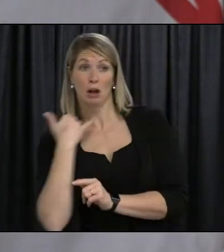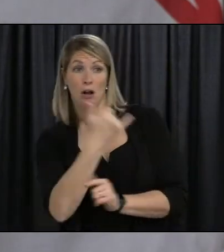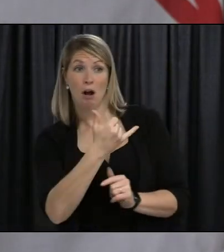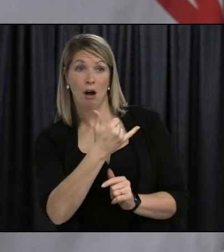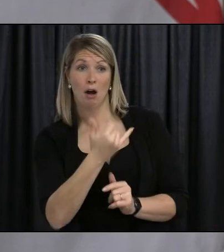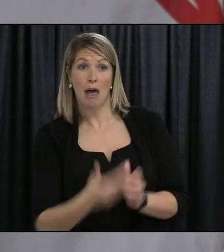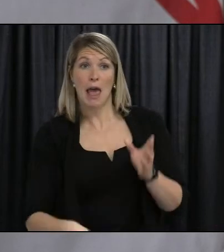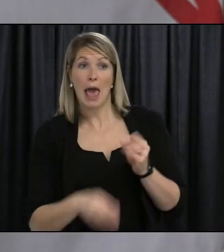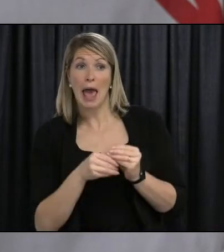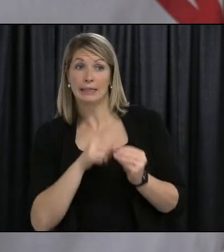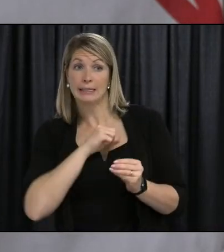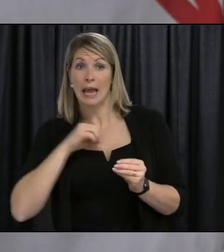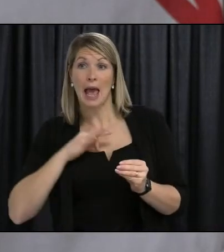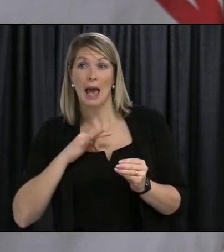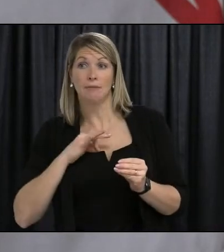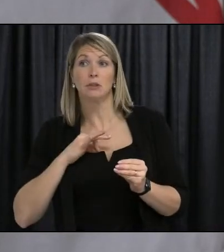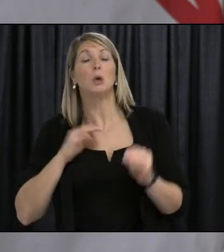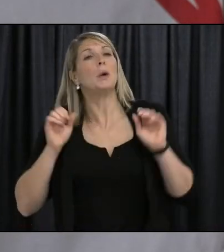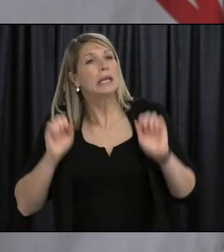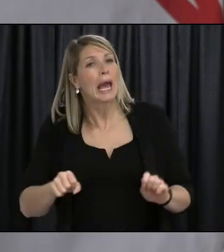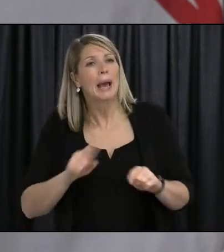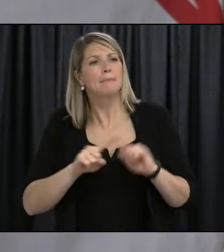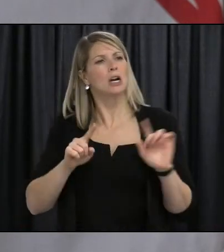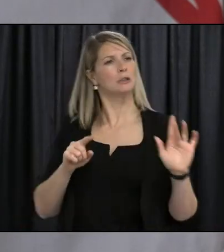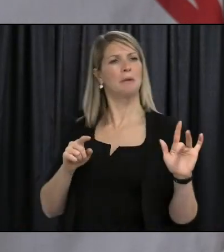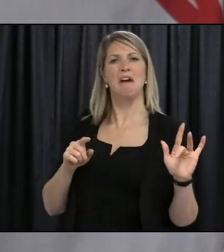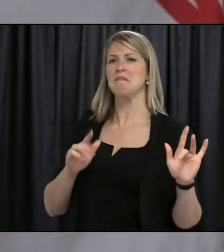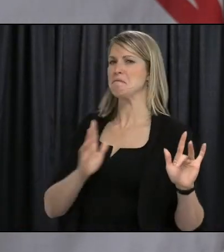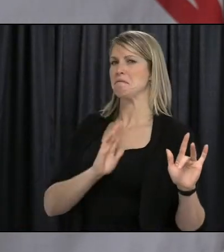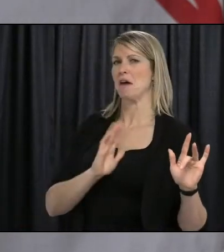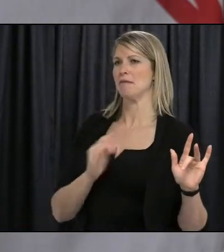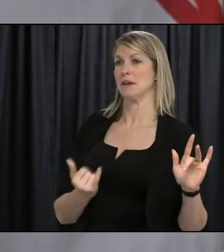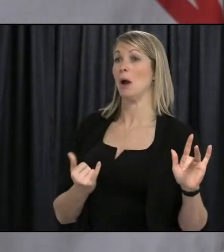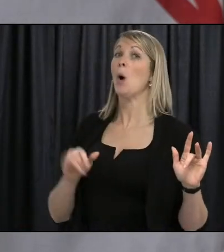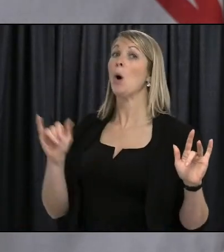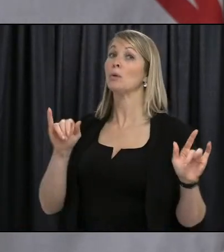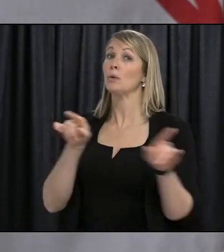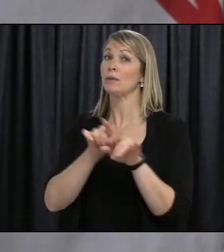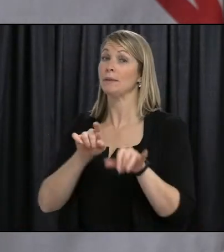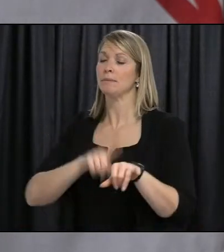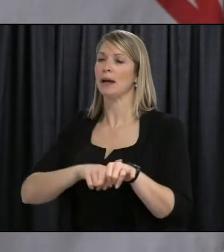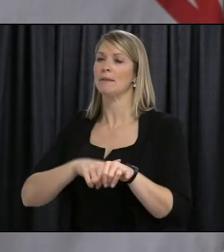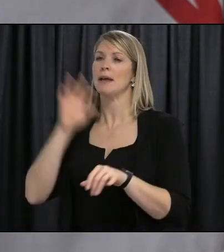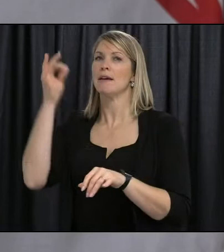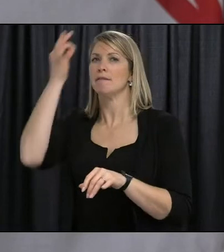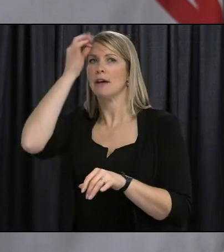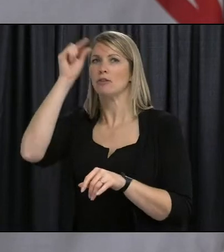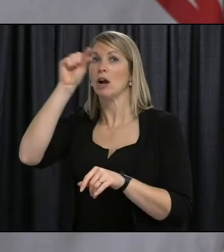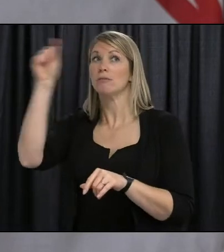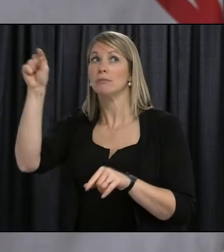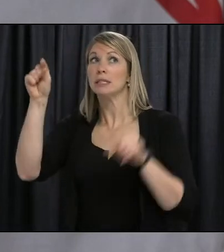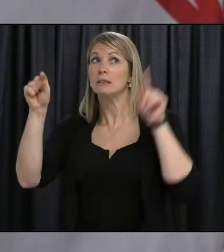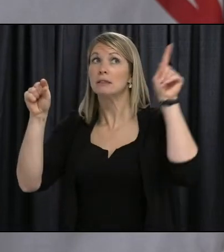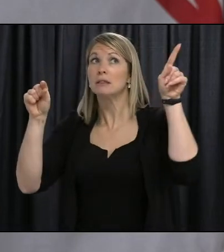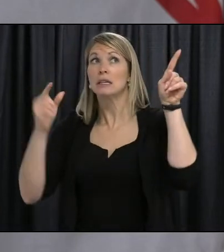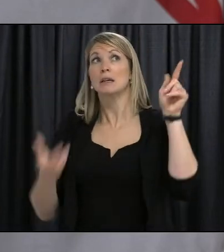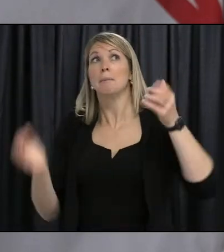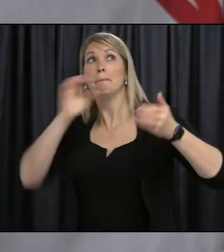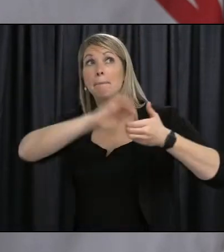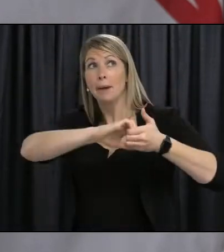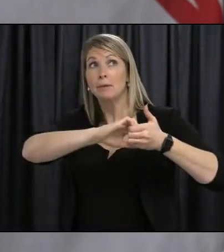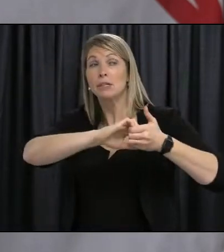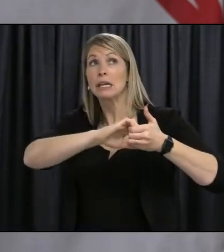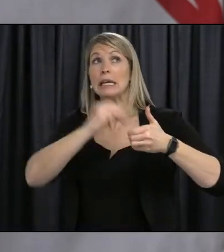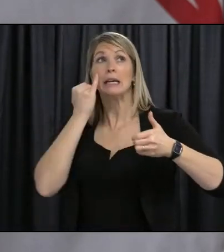that. We've also taken the step to engage with the federal government to have people who are trained in contact tracing as a backup